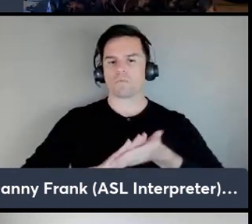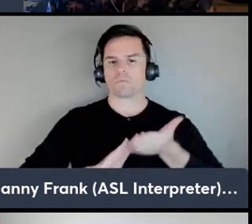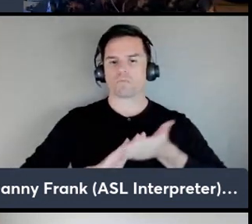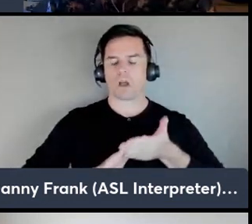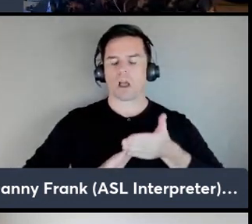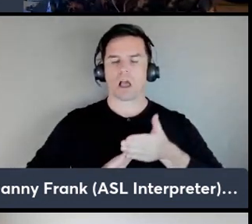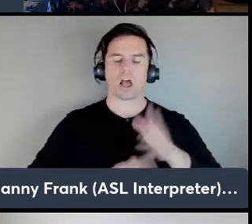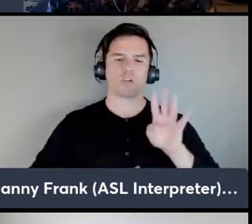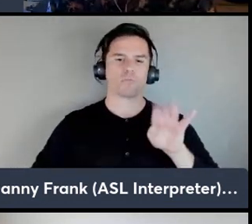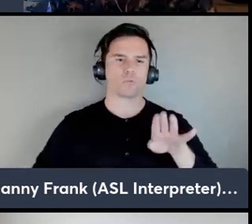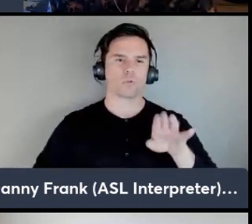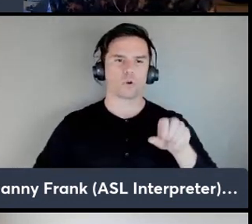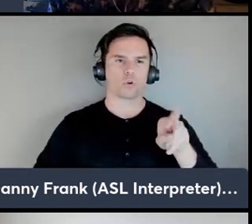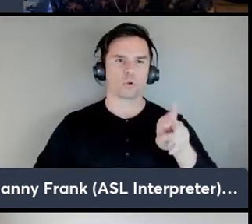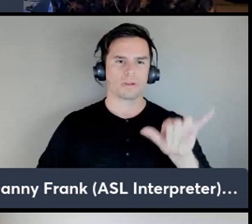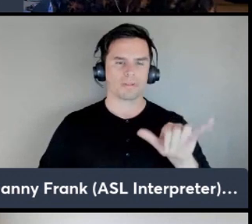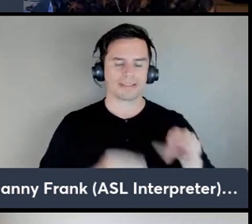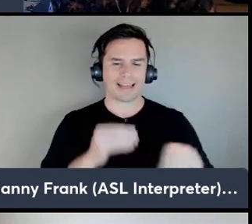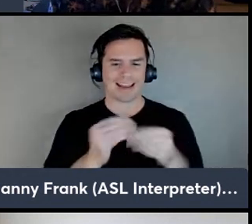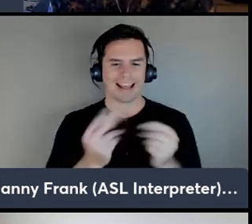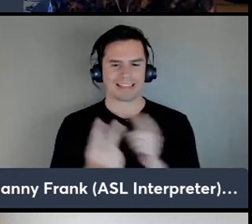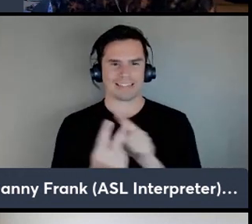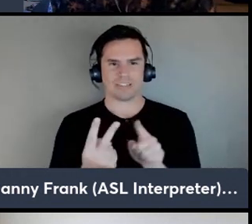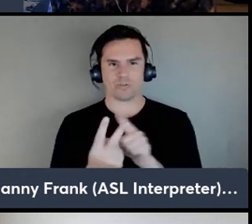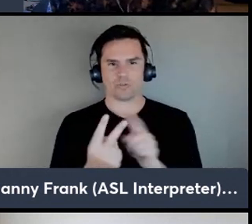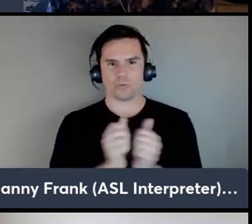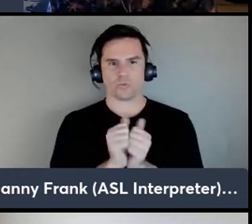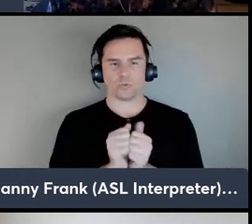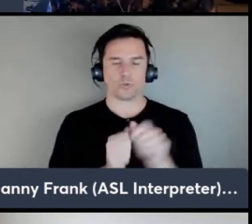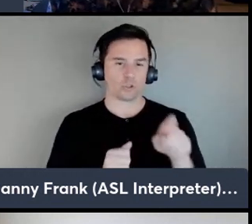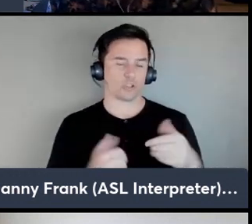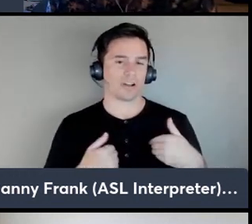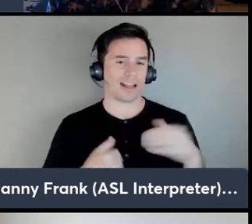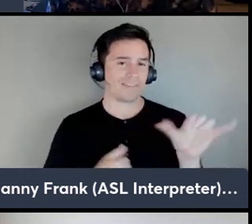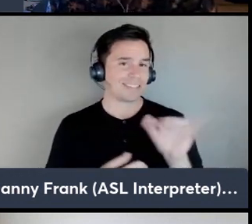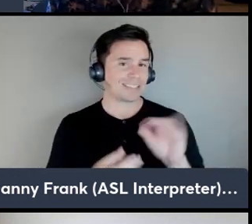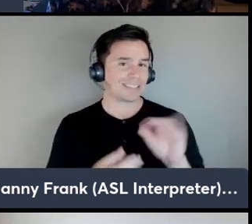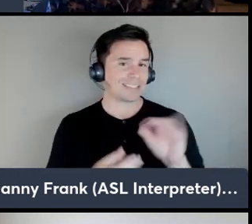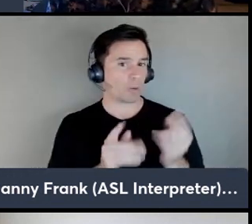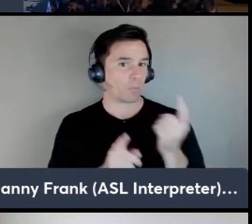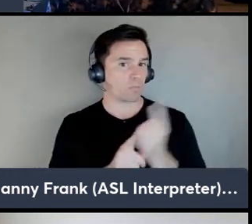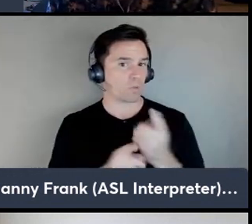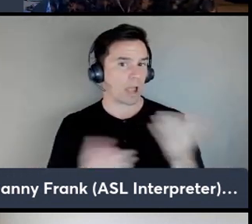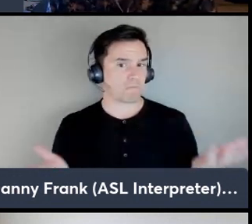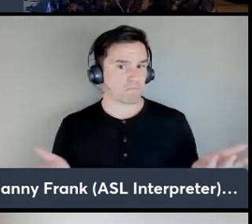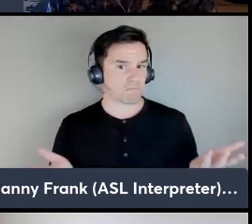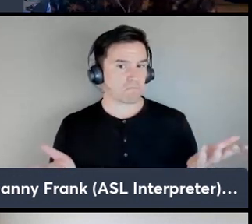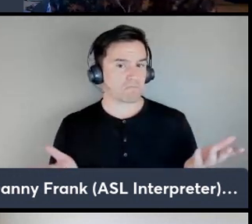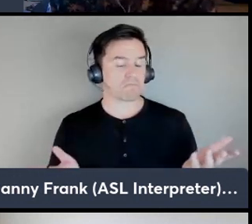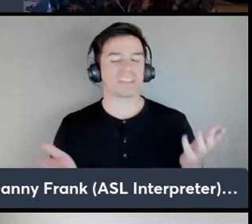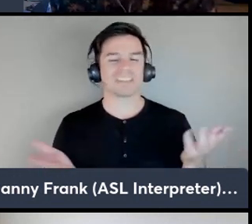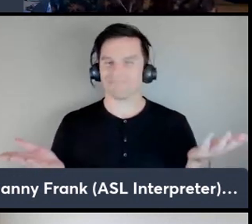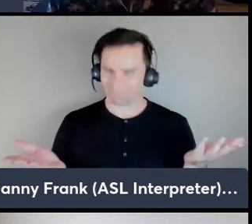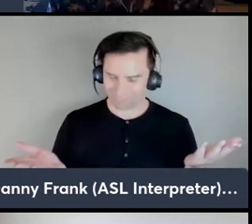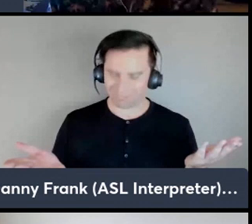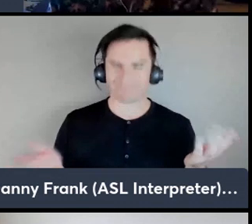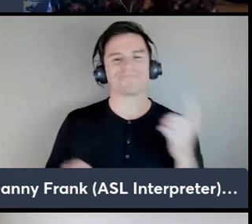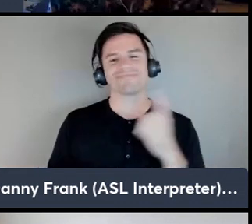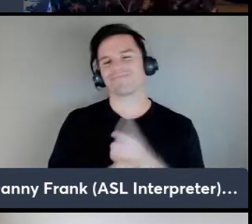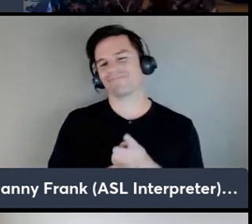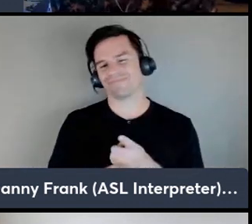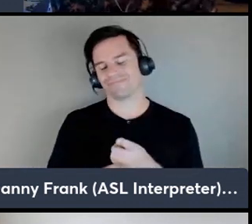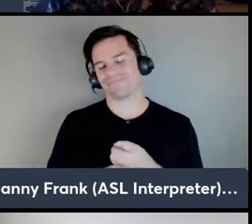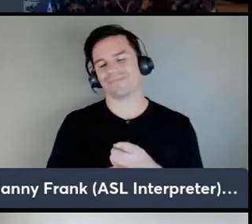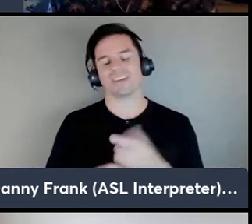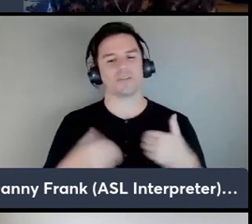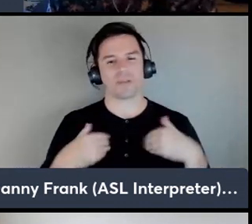And we should get a very similar value. So here, same thing. You get a value that's not very